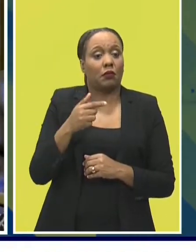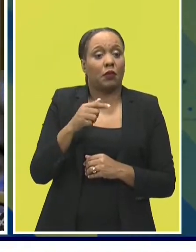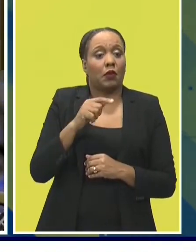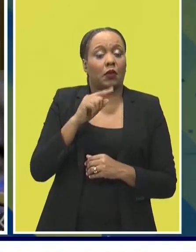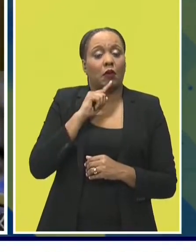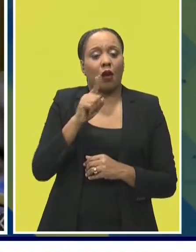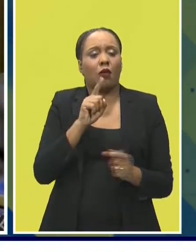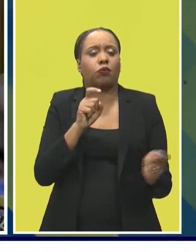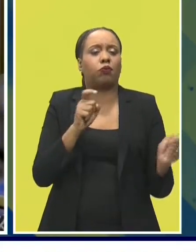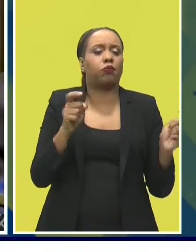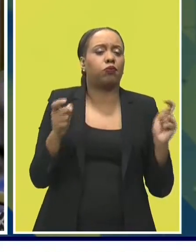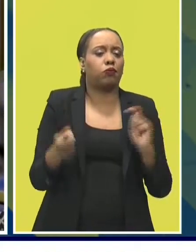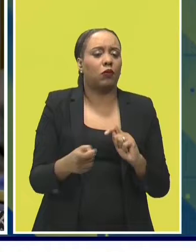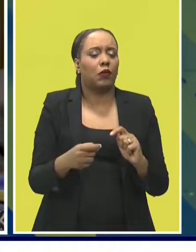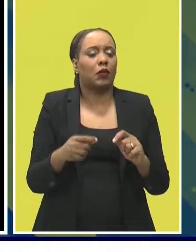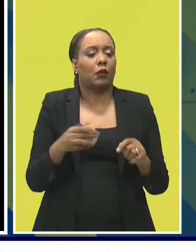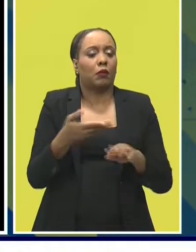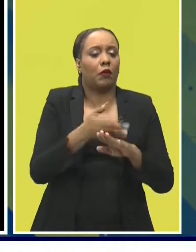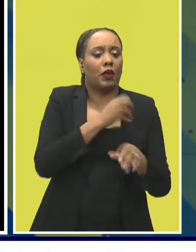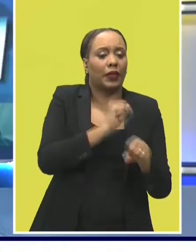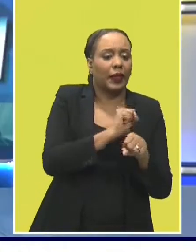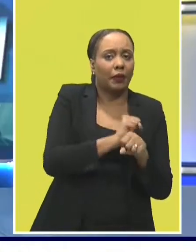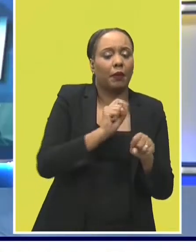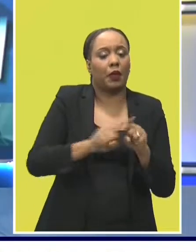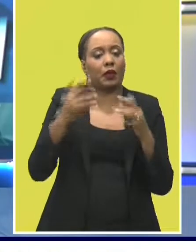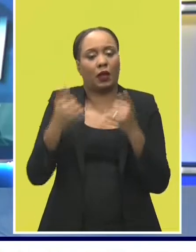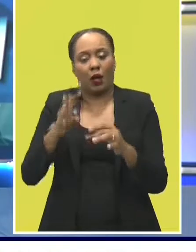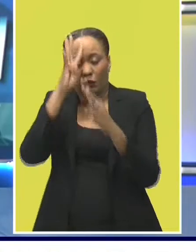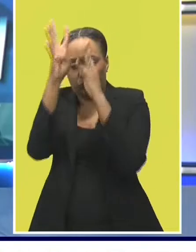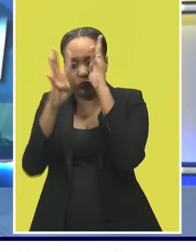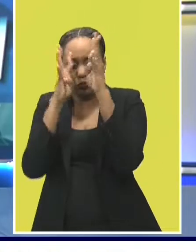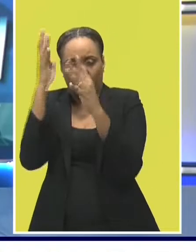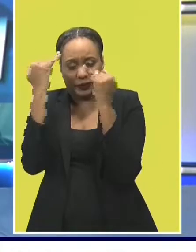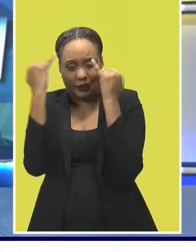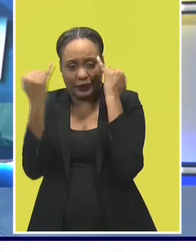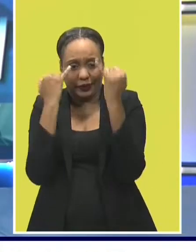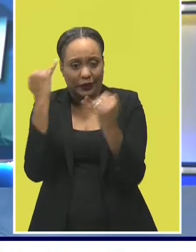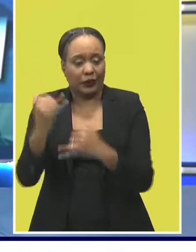sector from a labor-intensive one to a sector that is innovation-driven.